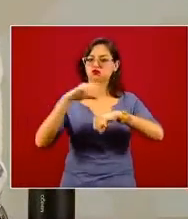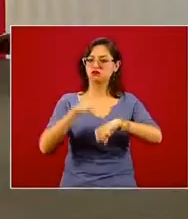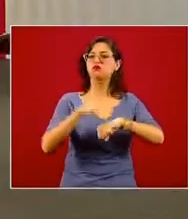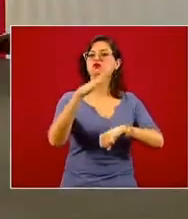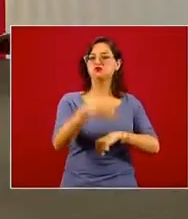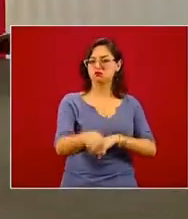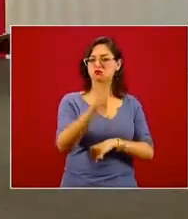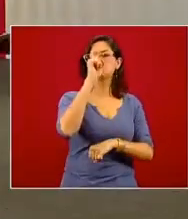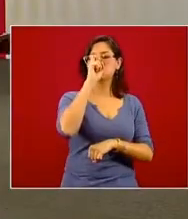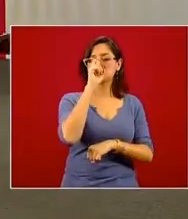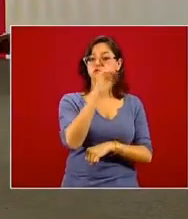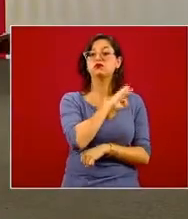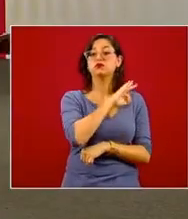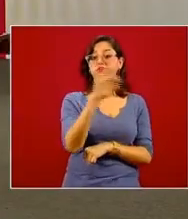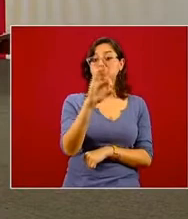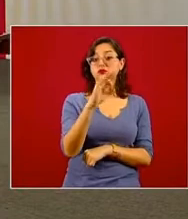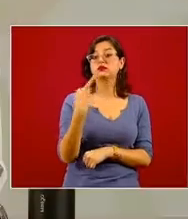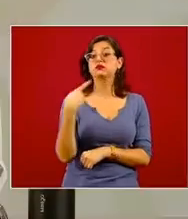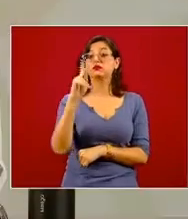can make additional